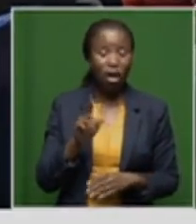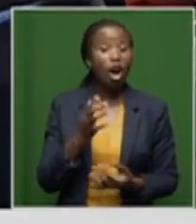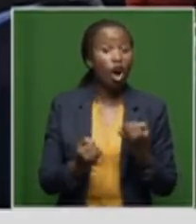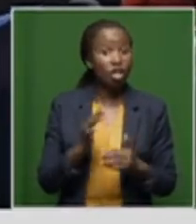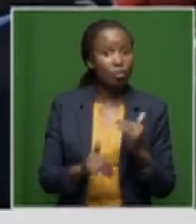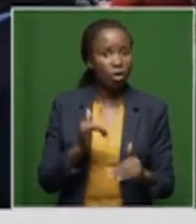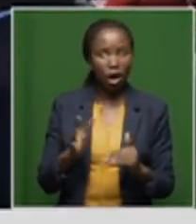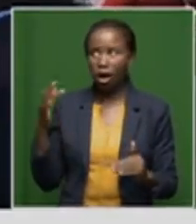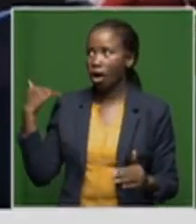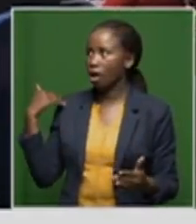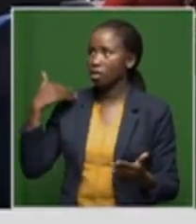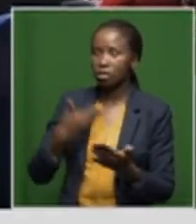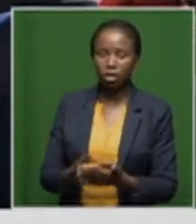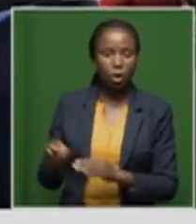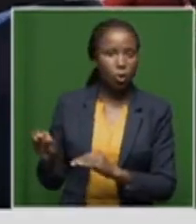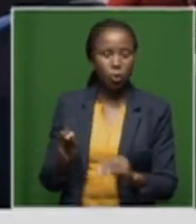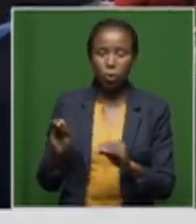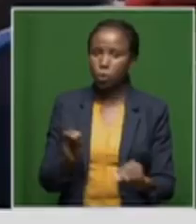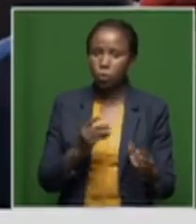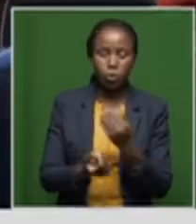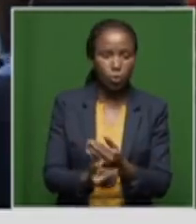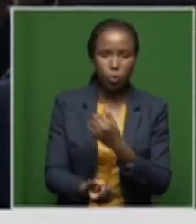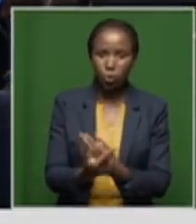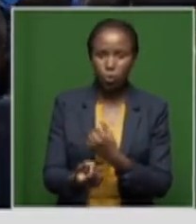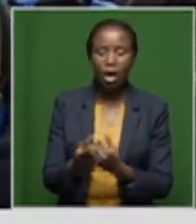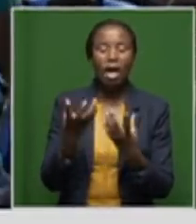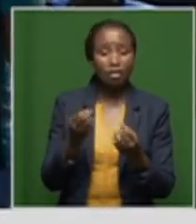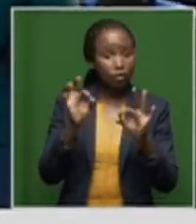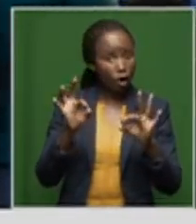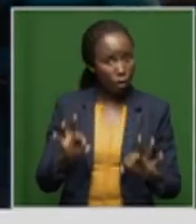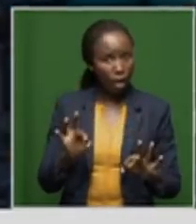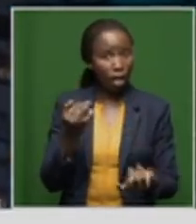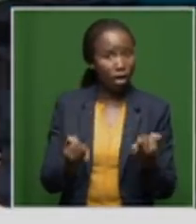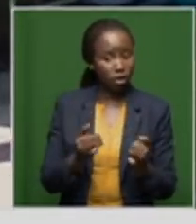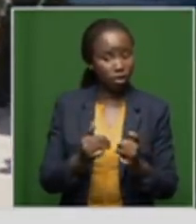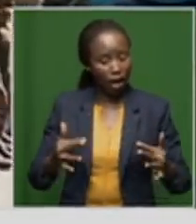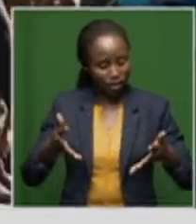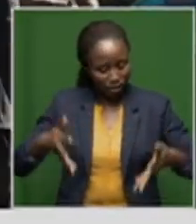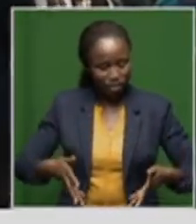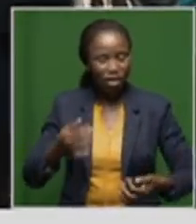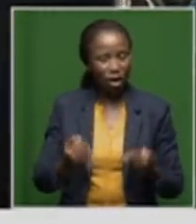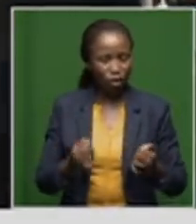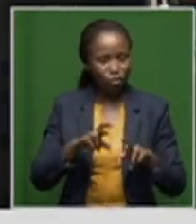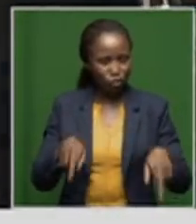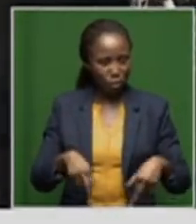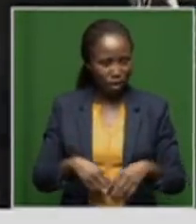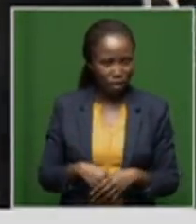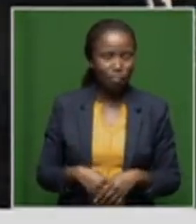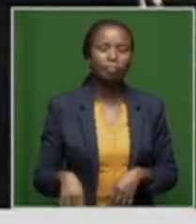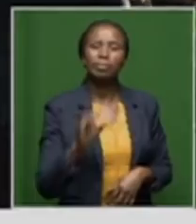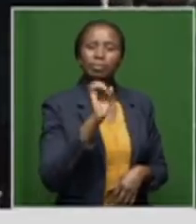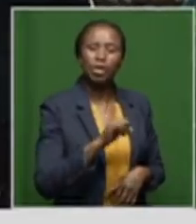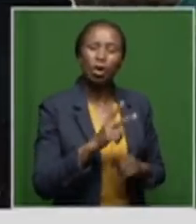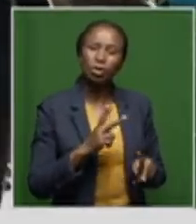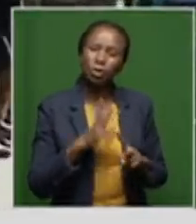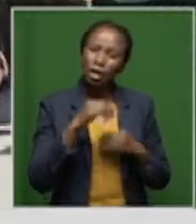has gone in terms of having the formal case beginning inside the courtroom. Essentially, also speaking on the